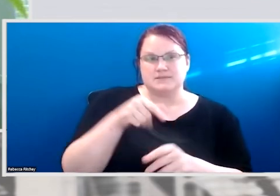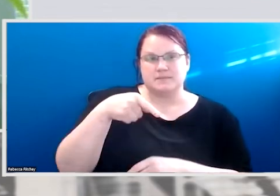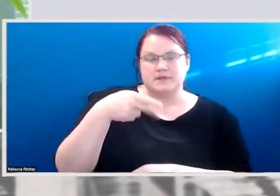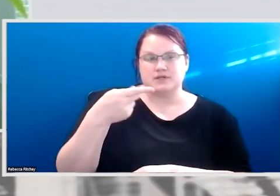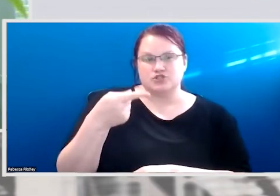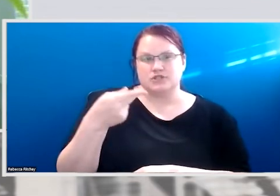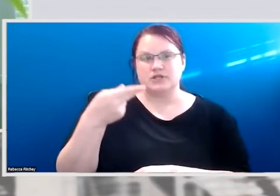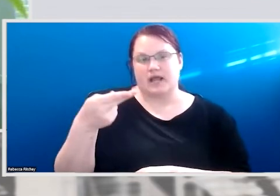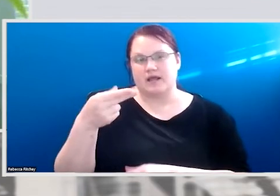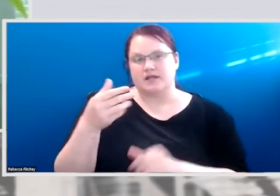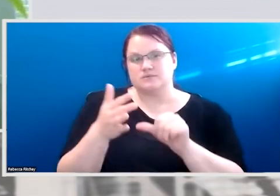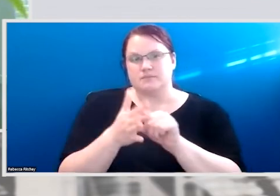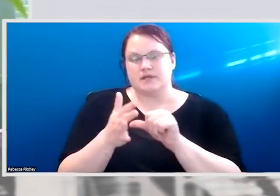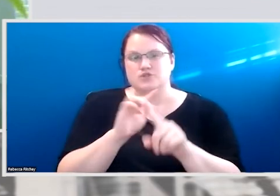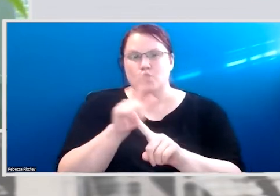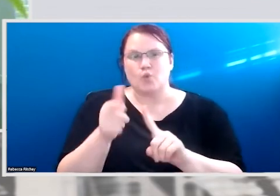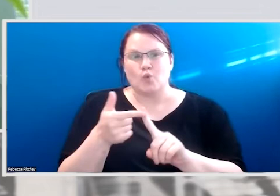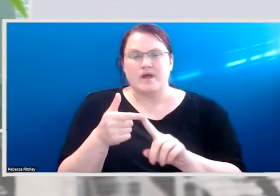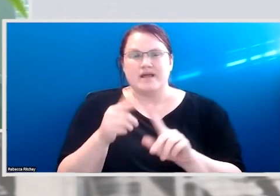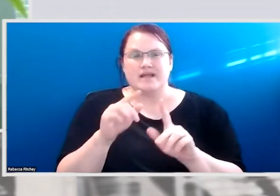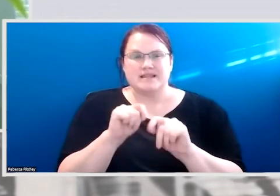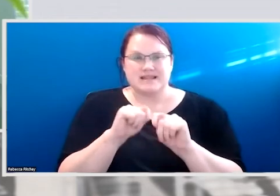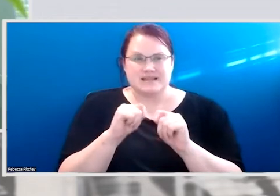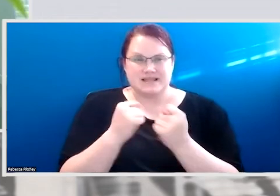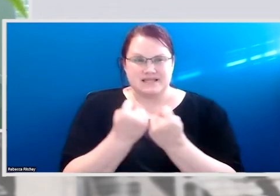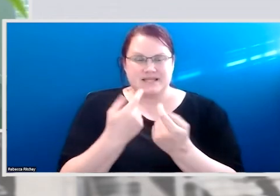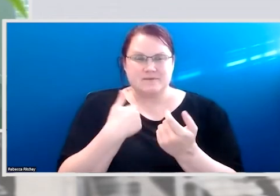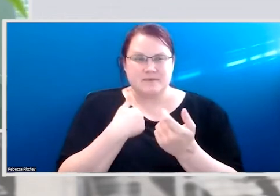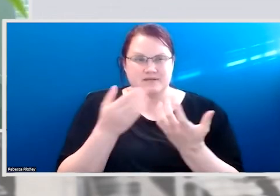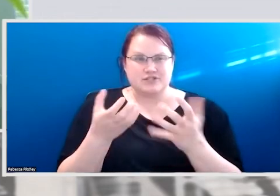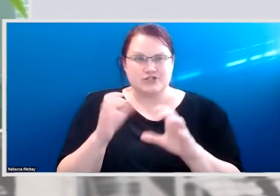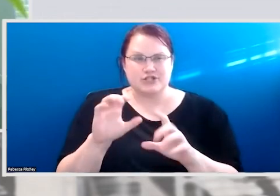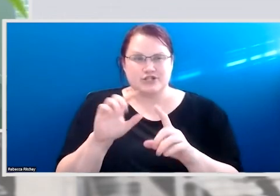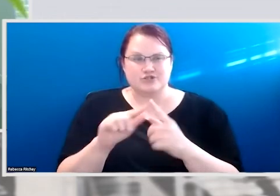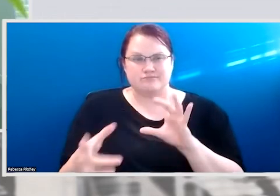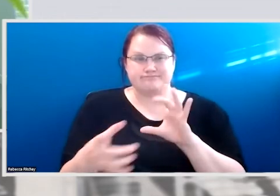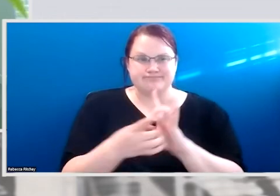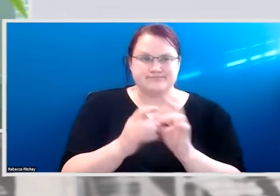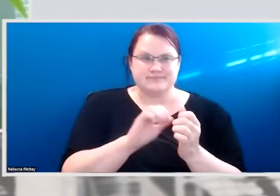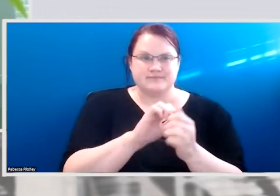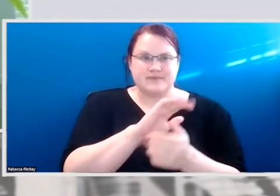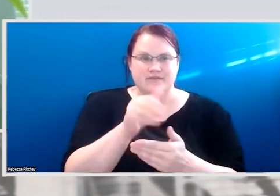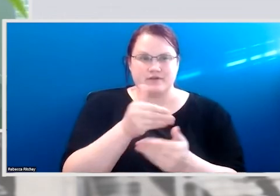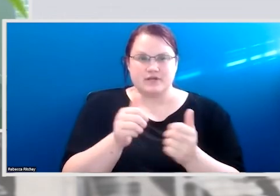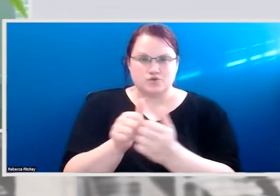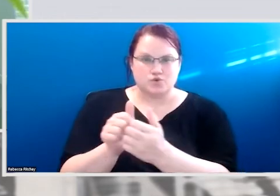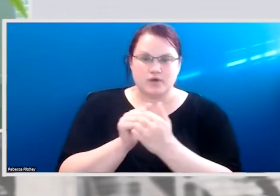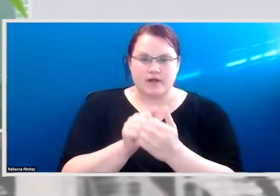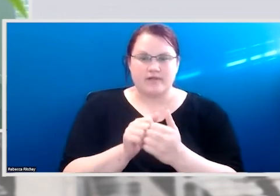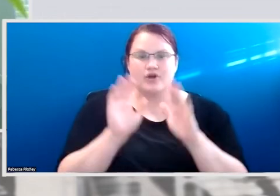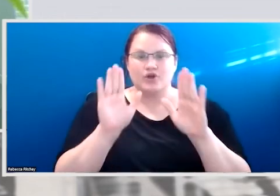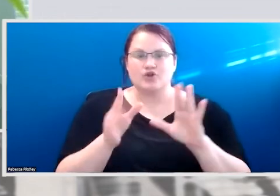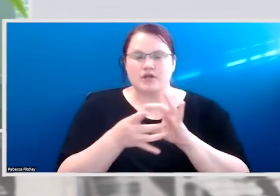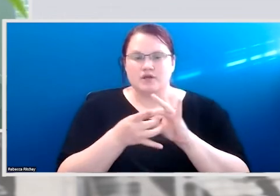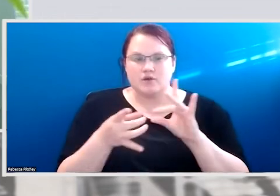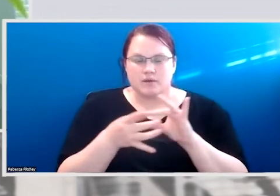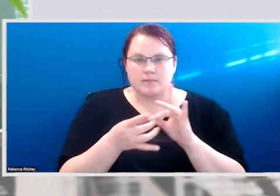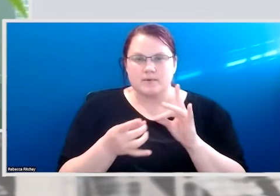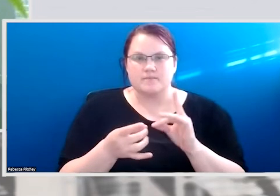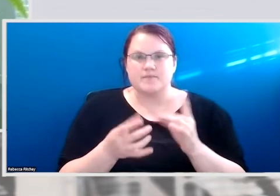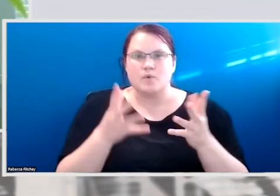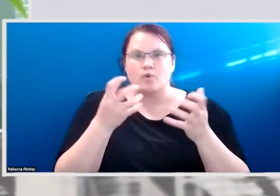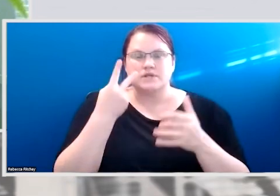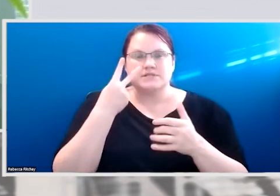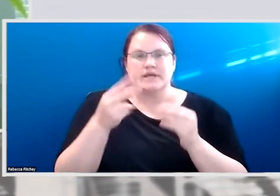once the innovation and performance team has a chance to edit everything together. There was a great comment. I would love to see more